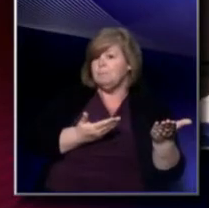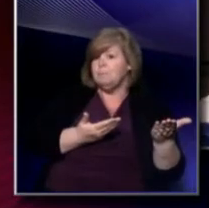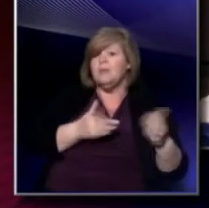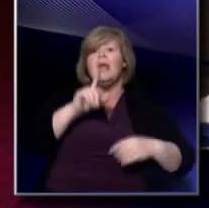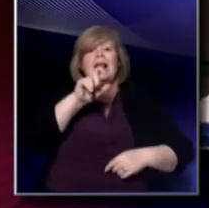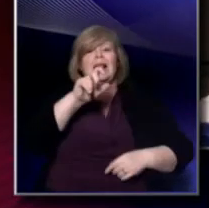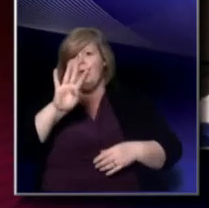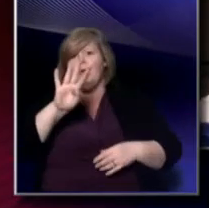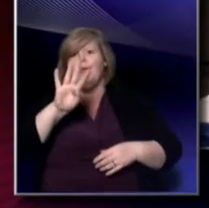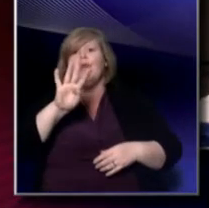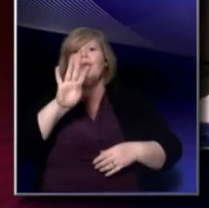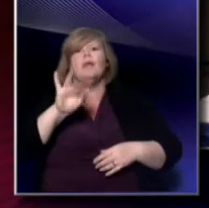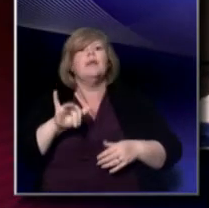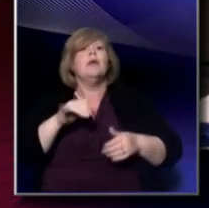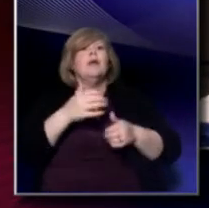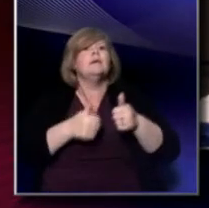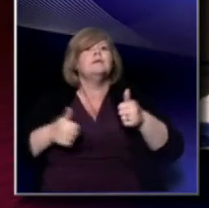Okay, then we will